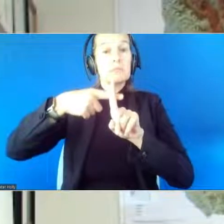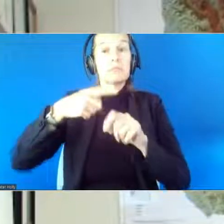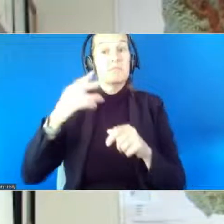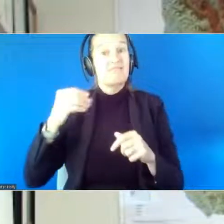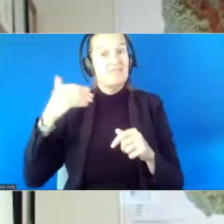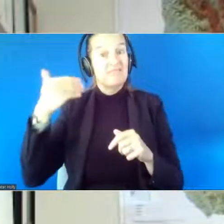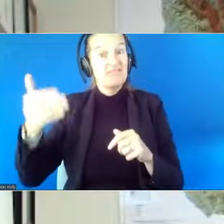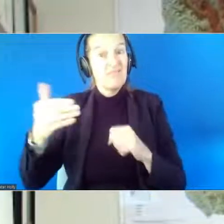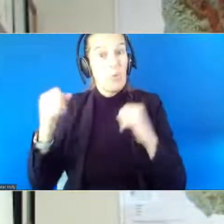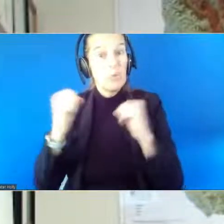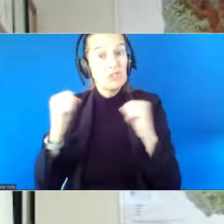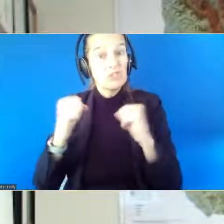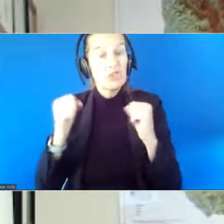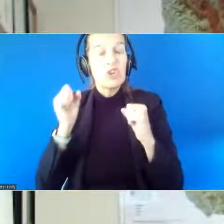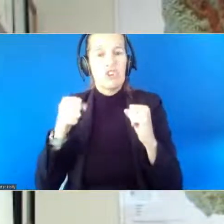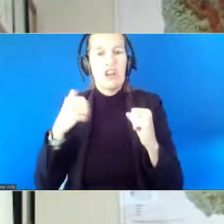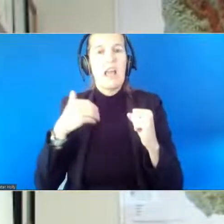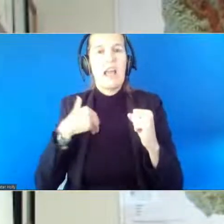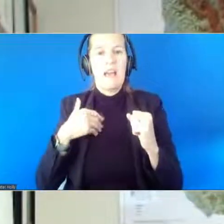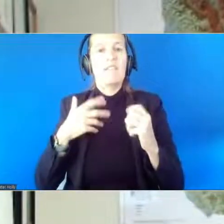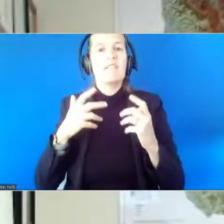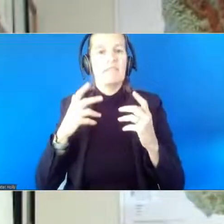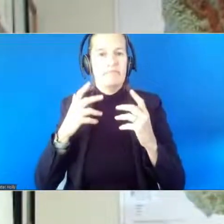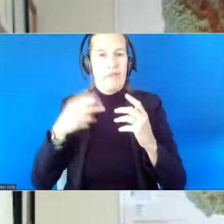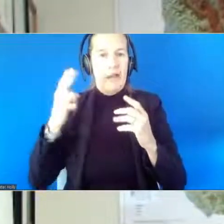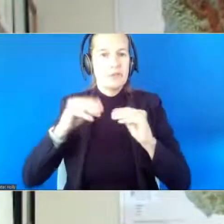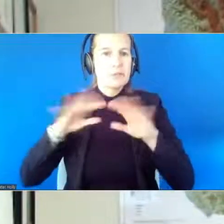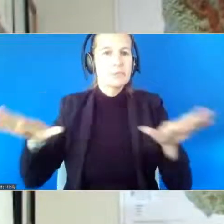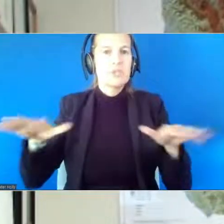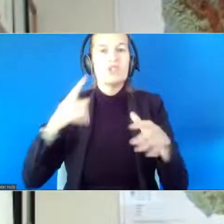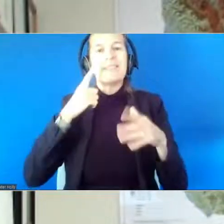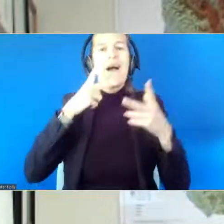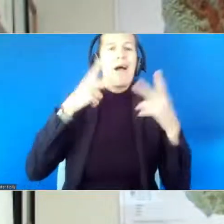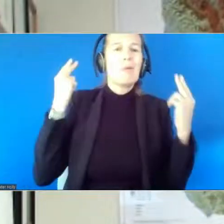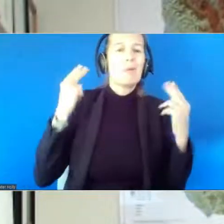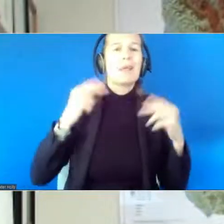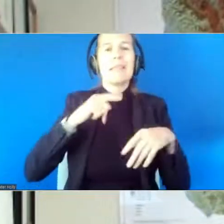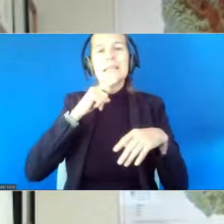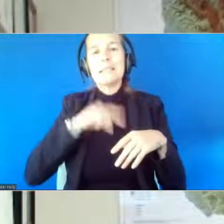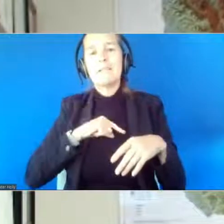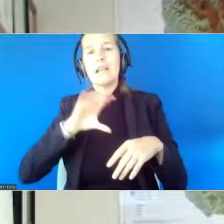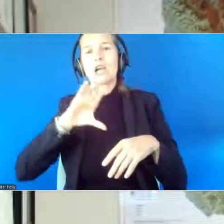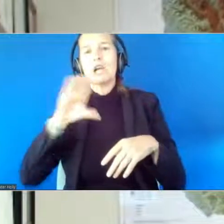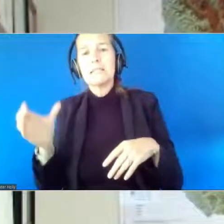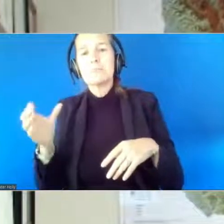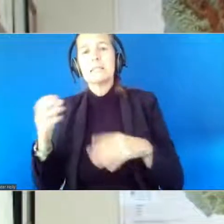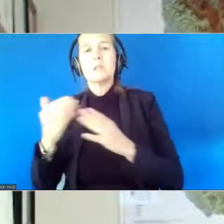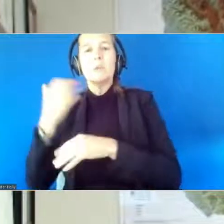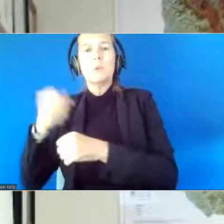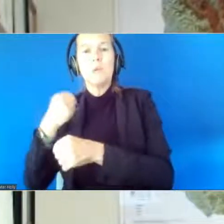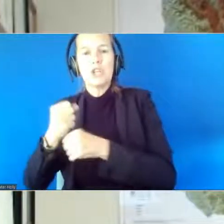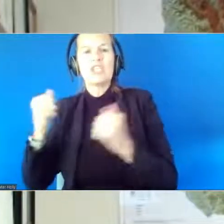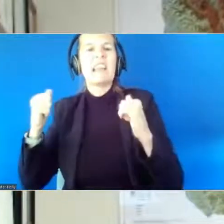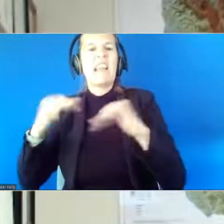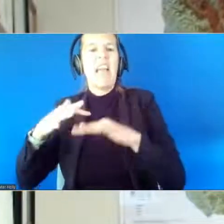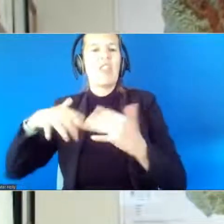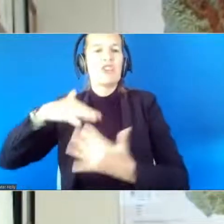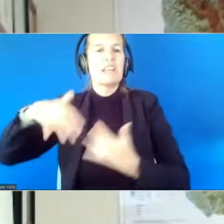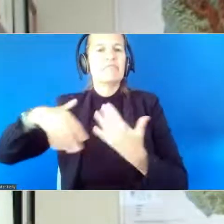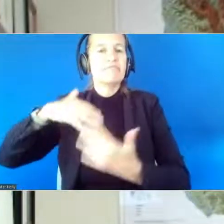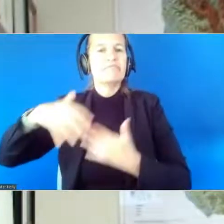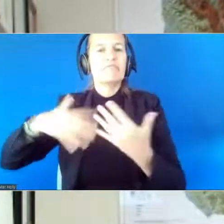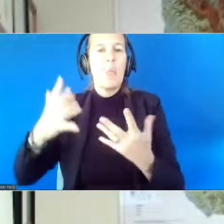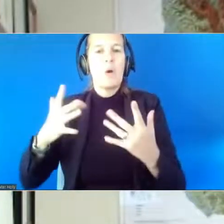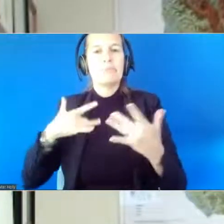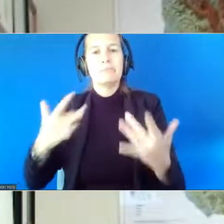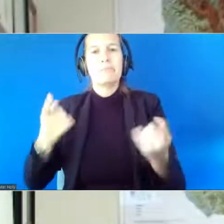increased transmission due to upcoming Halloween, Thanksgiving, and Christmas and New Year's, and the gatherings that happen during